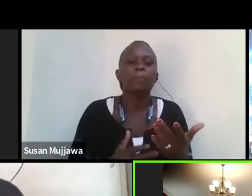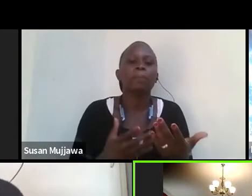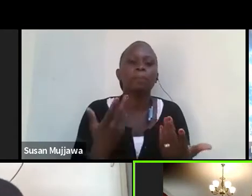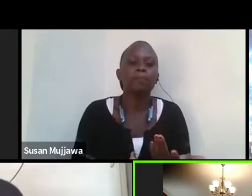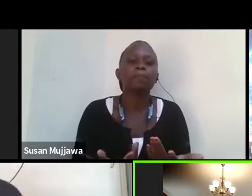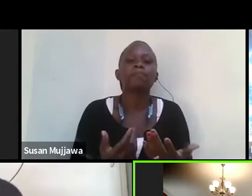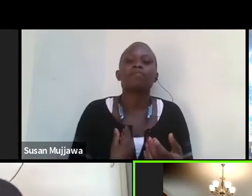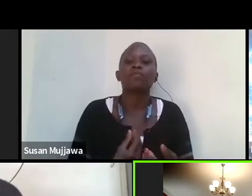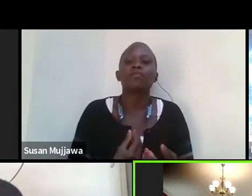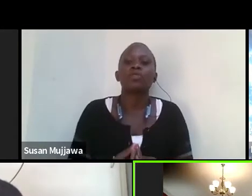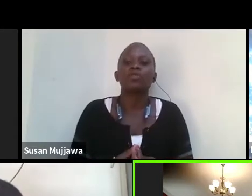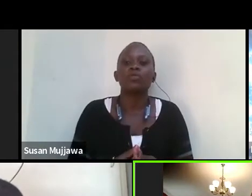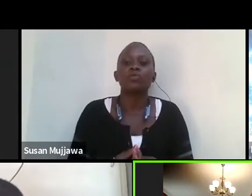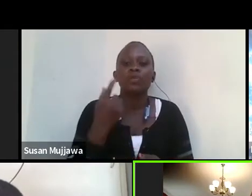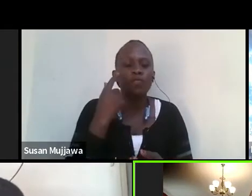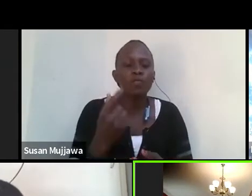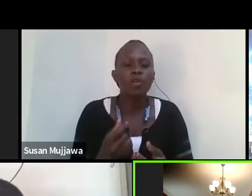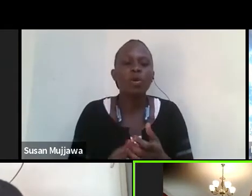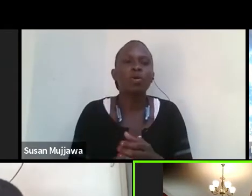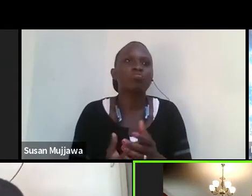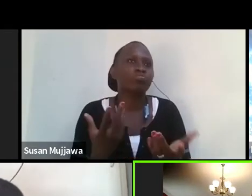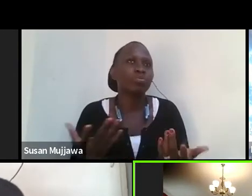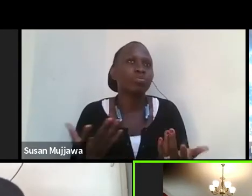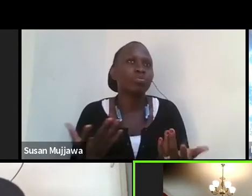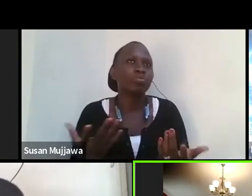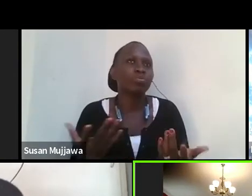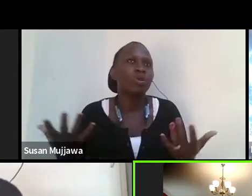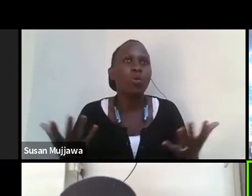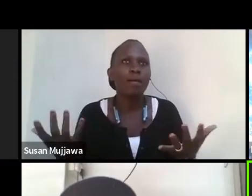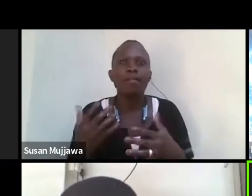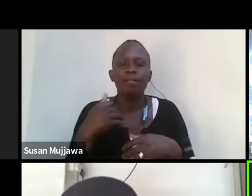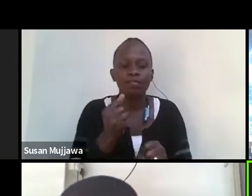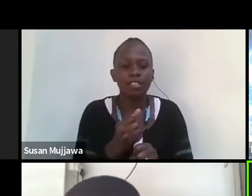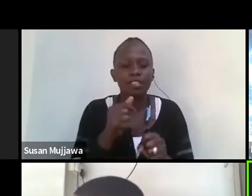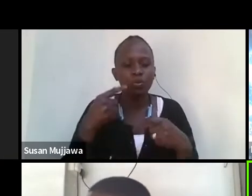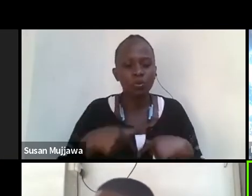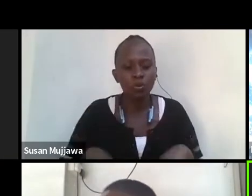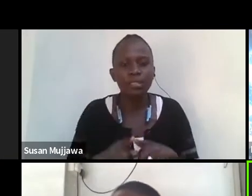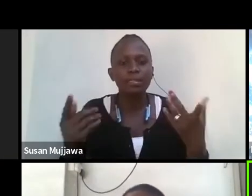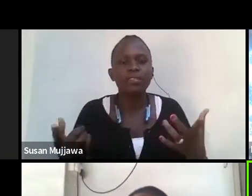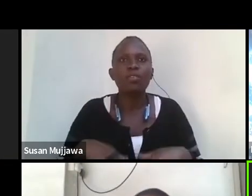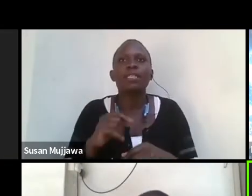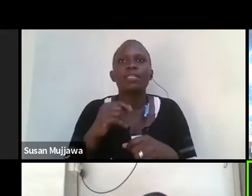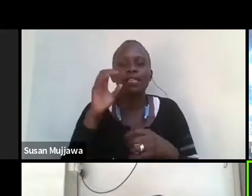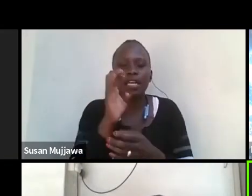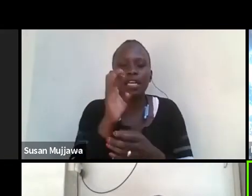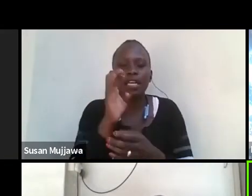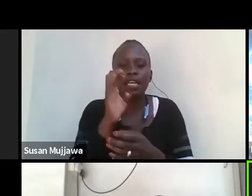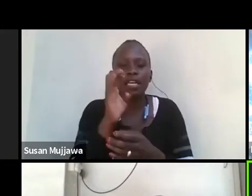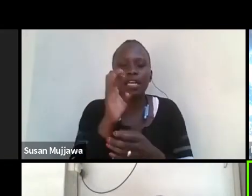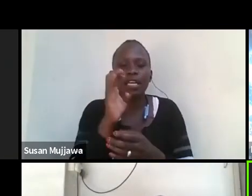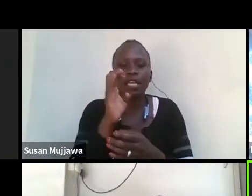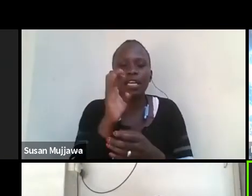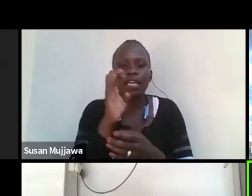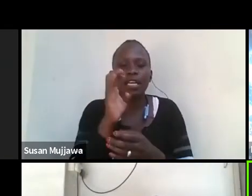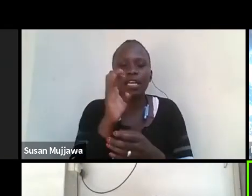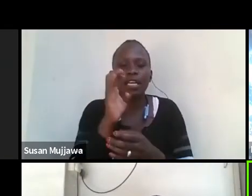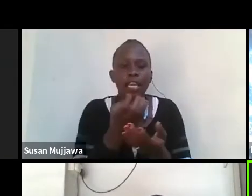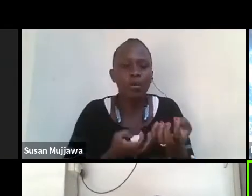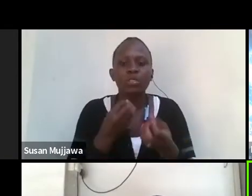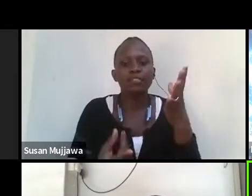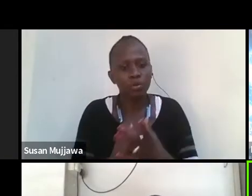for us as an economy and where it is at the moment, which I guess provides opportunities. We were having a discussion last week on World Youth Skills